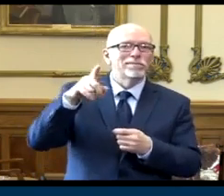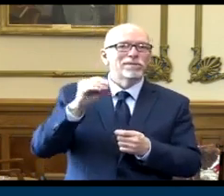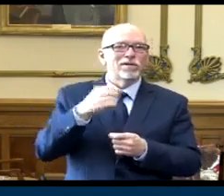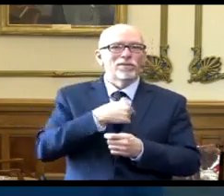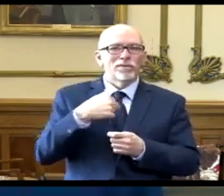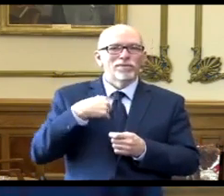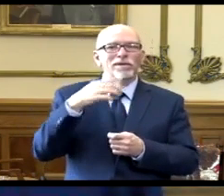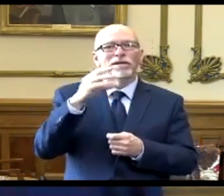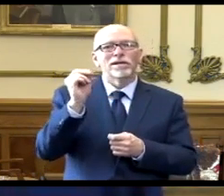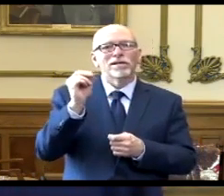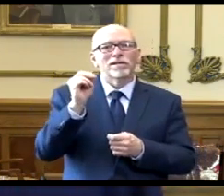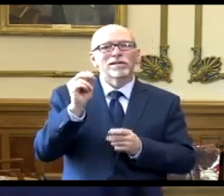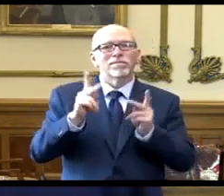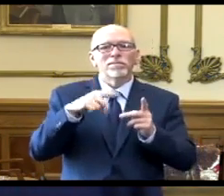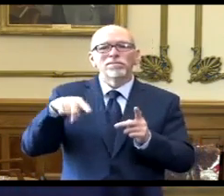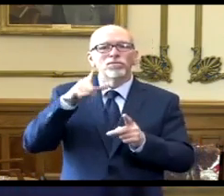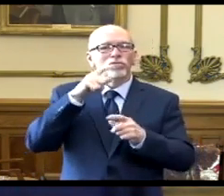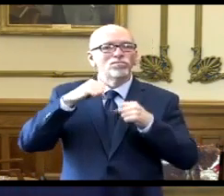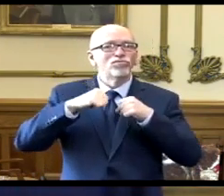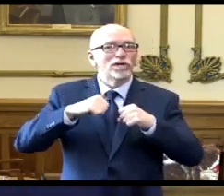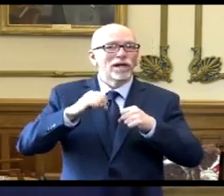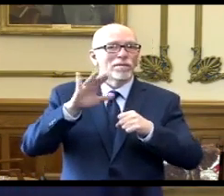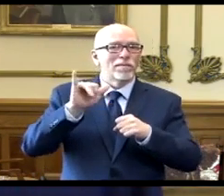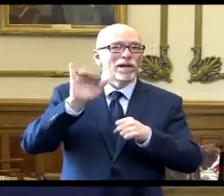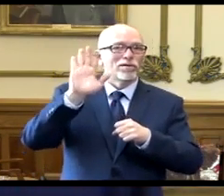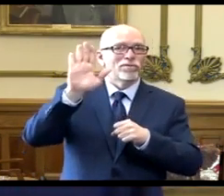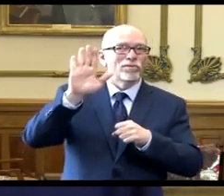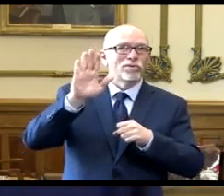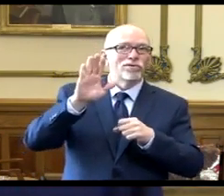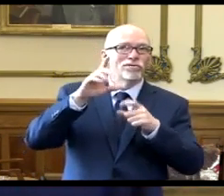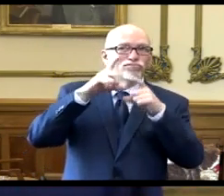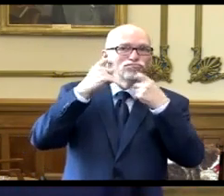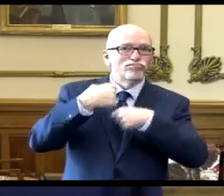And we and the folks that are protected by your product and your